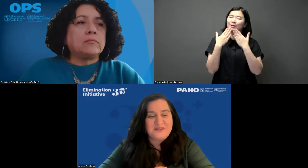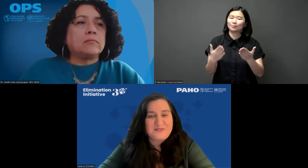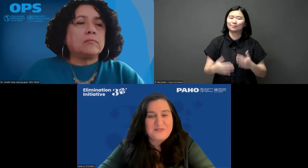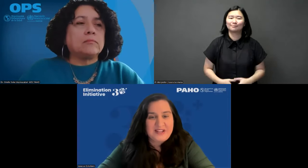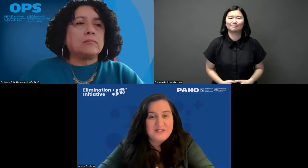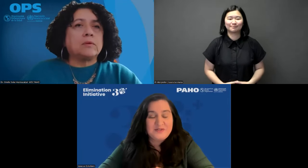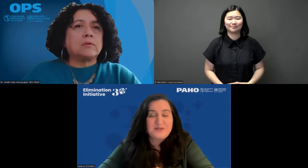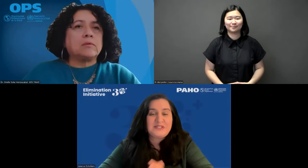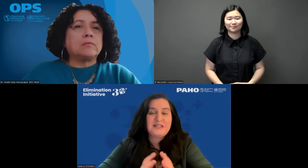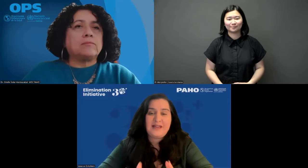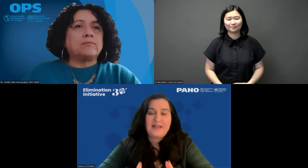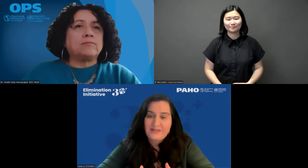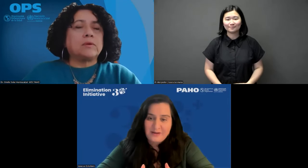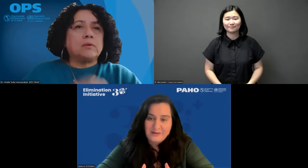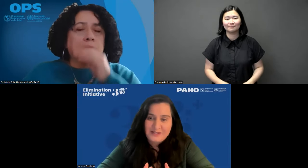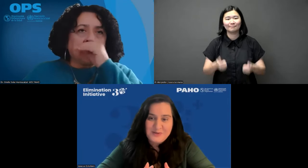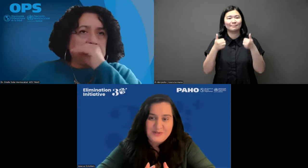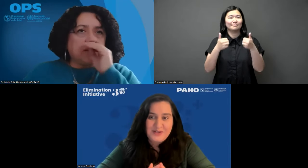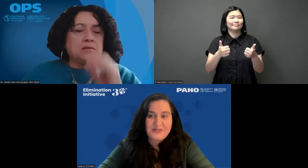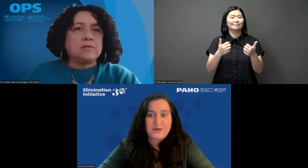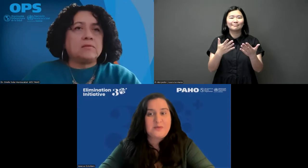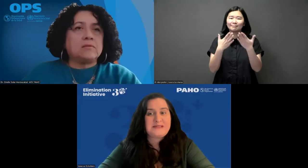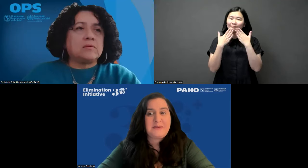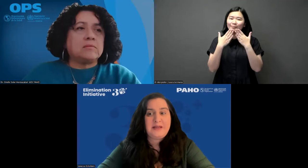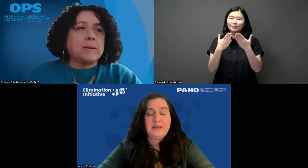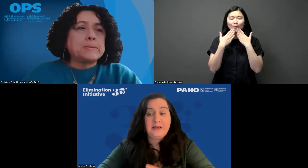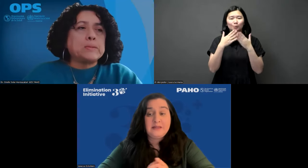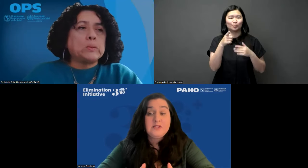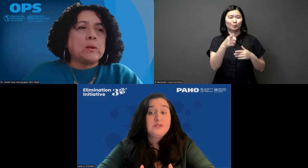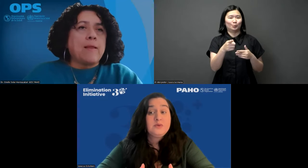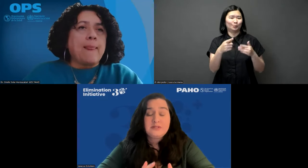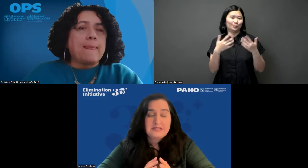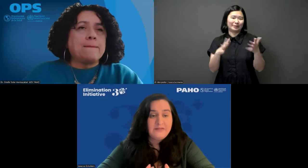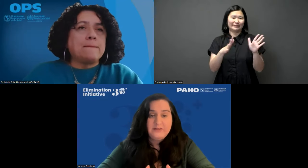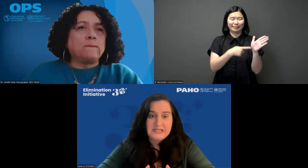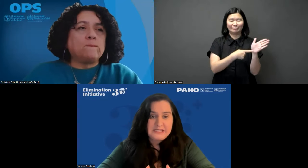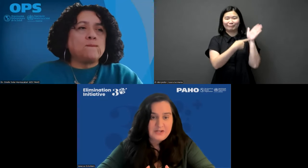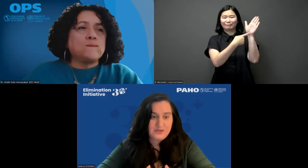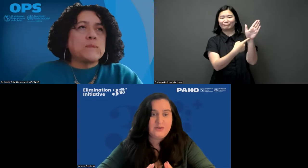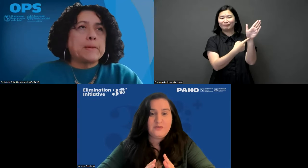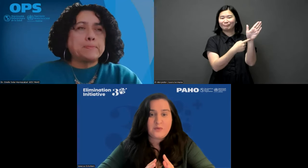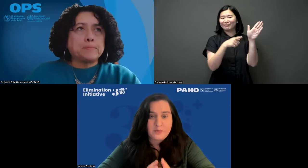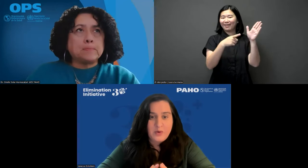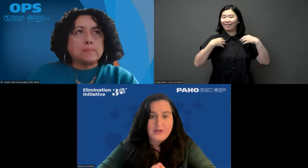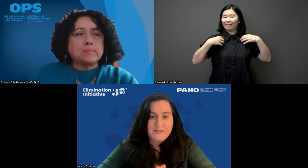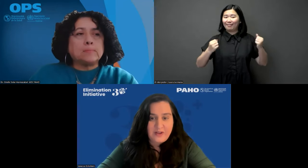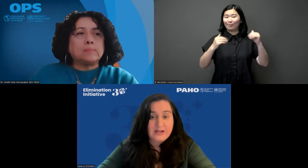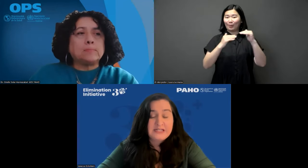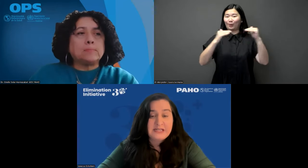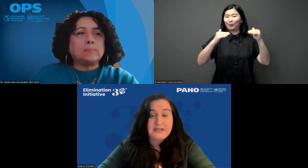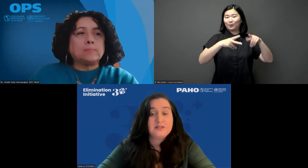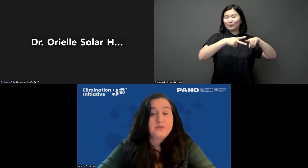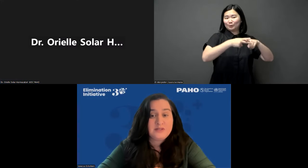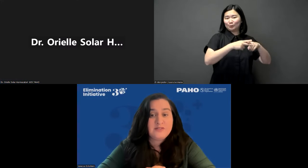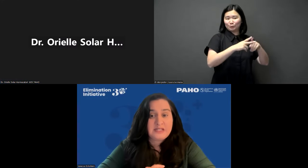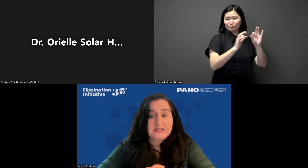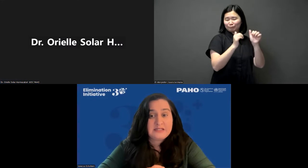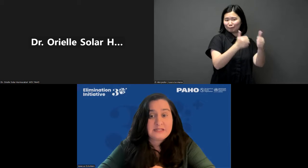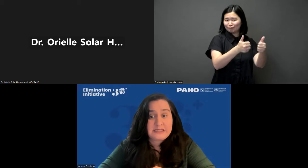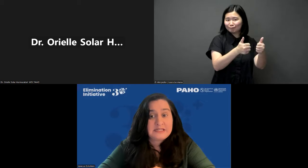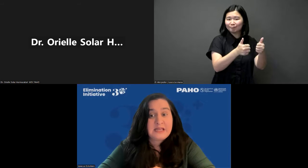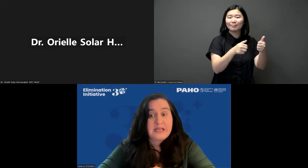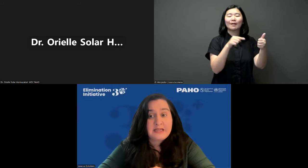Thank you for introducing the health equity tool, Dr. Omarzabal. This tool is definitely essential for promoting fairness and